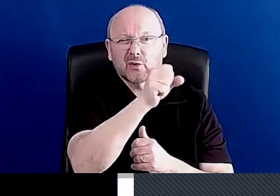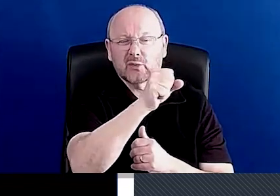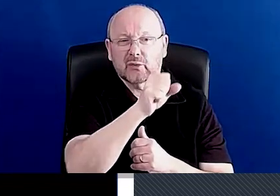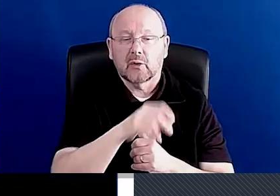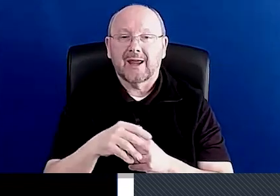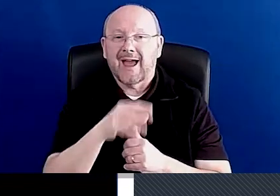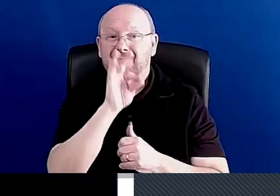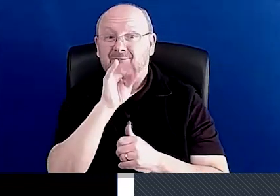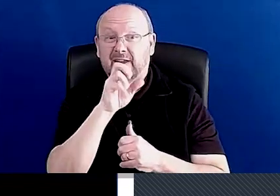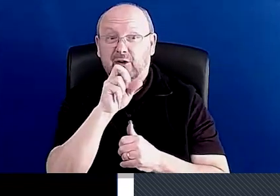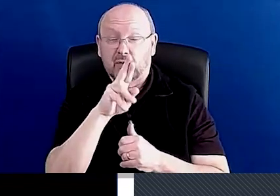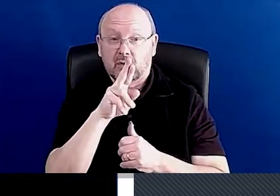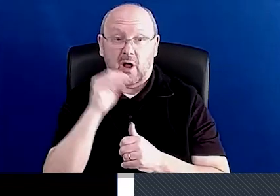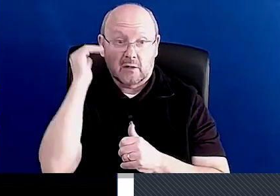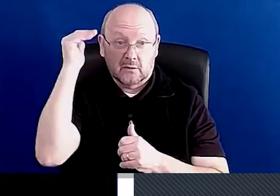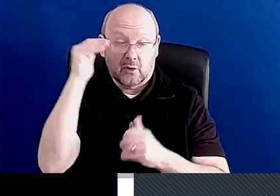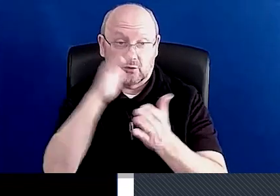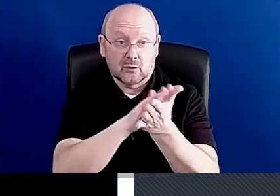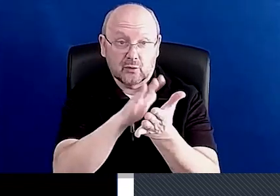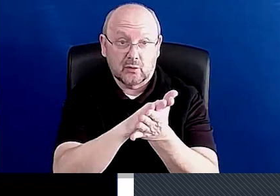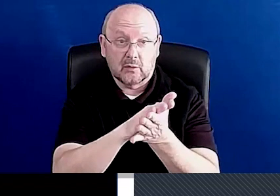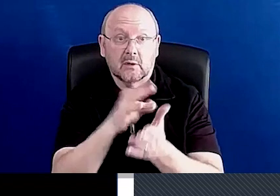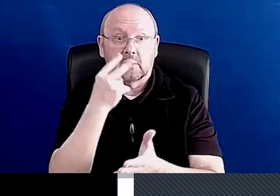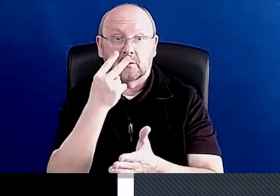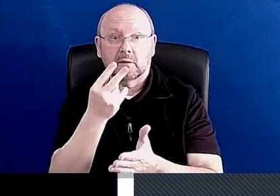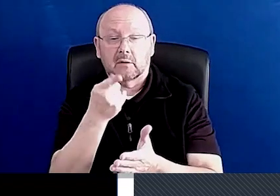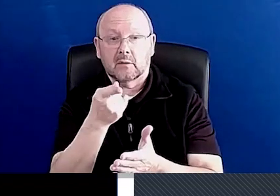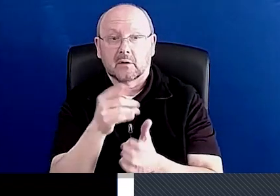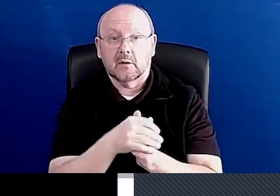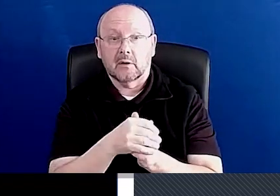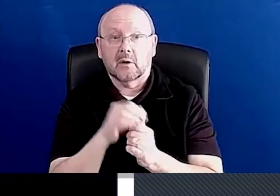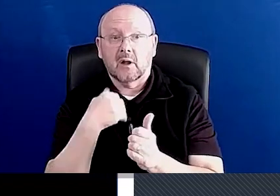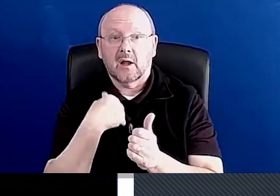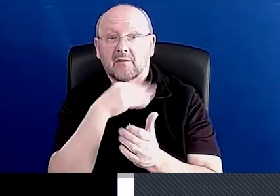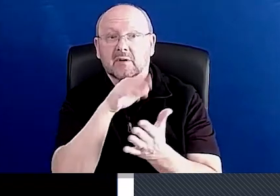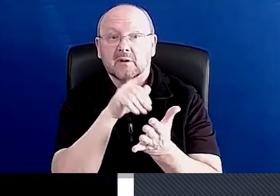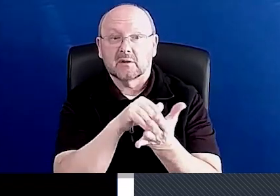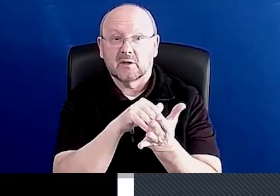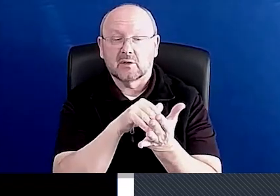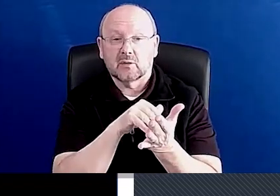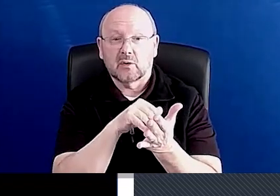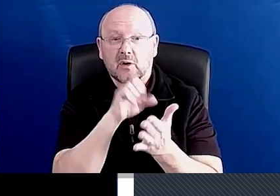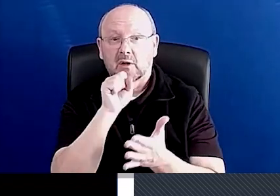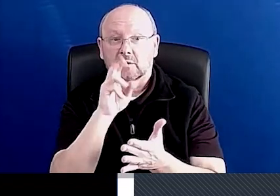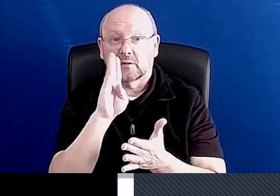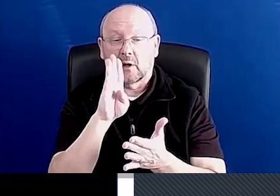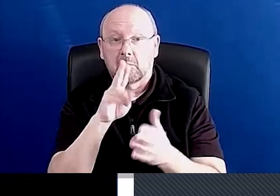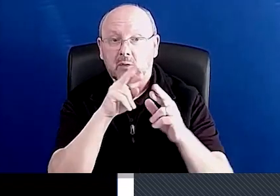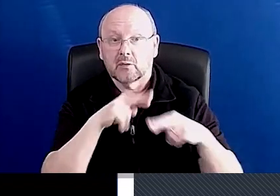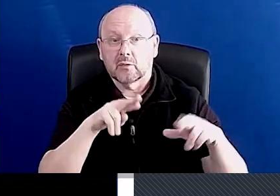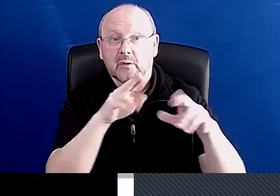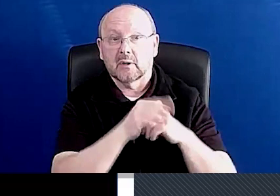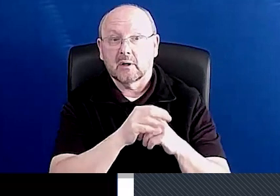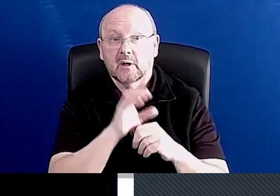So you'll see in our sub-region here, we have the central sub-region, which includes Carruthers Adult